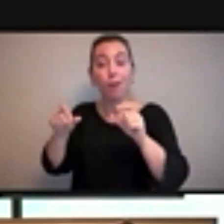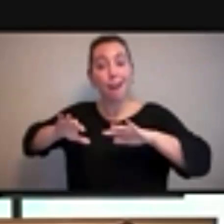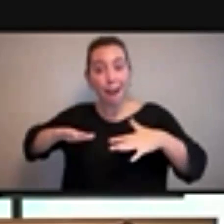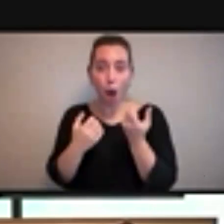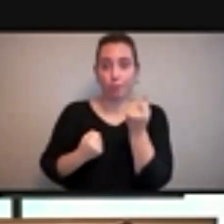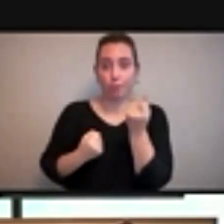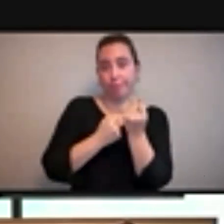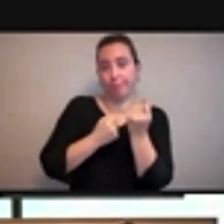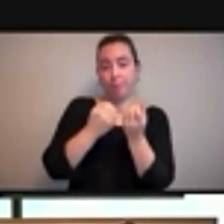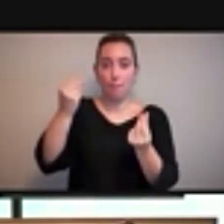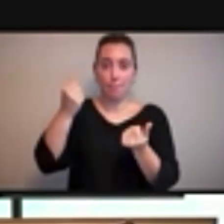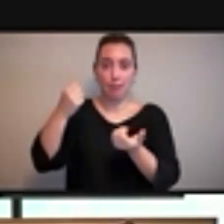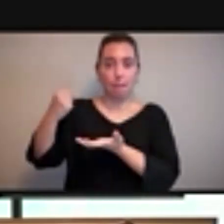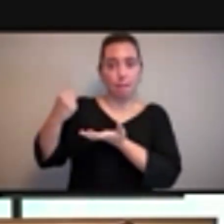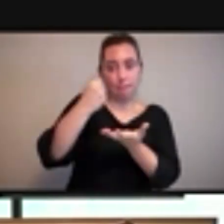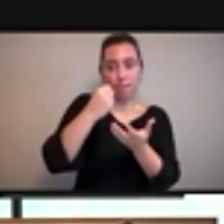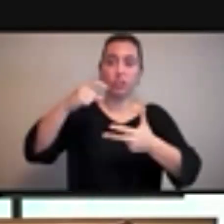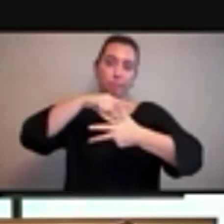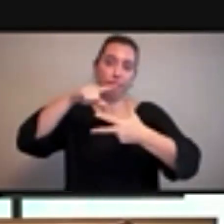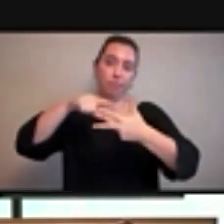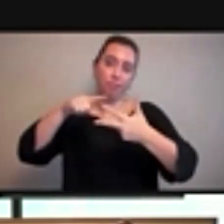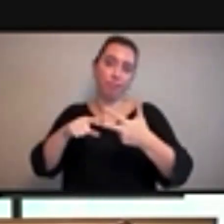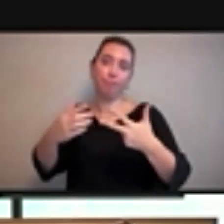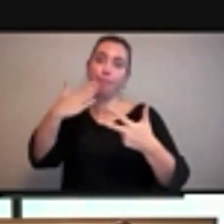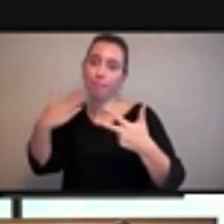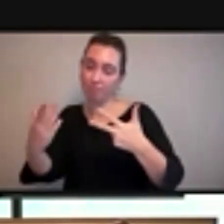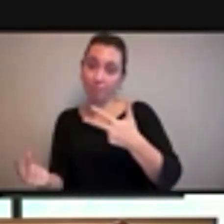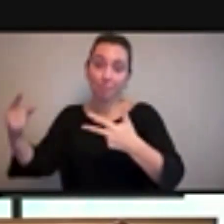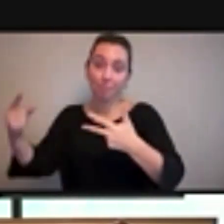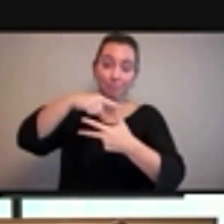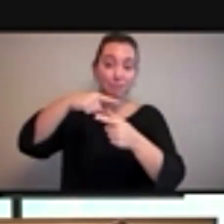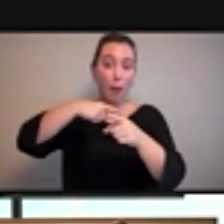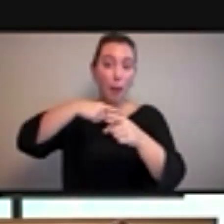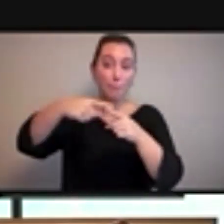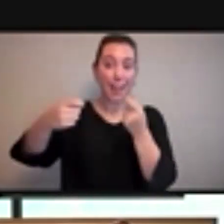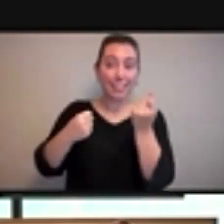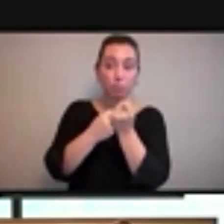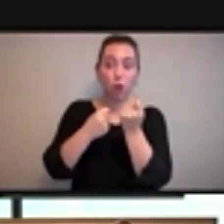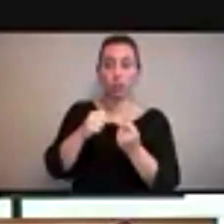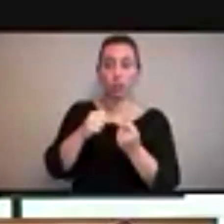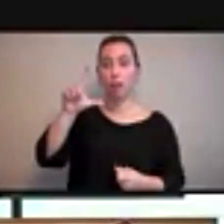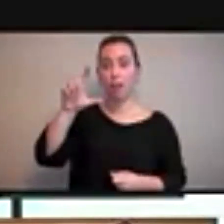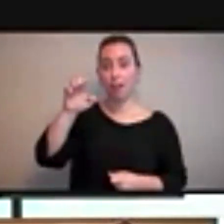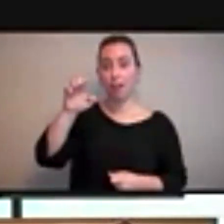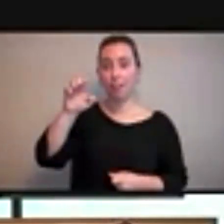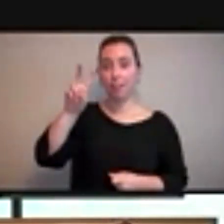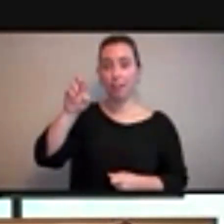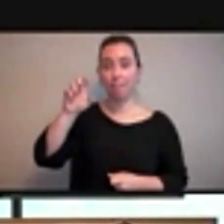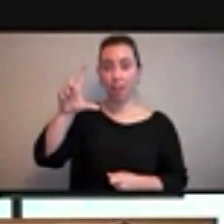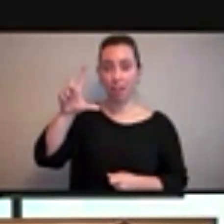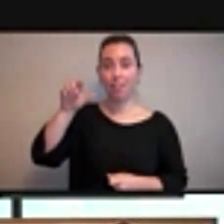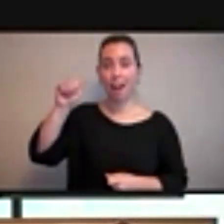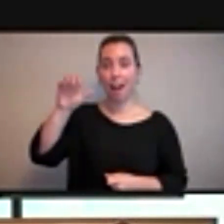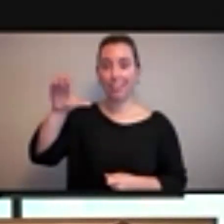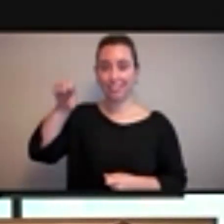sponsors. So I would really like to thank our main sponsor, Level Access, and our goal sponsors,